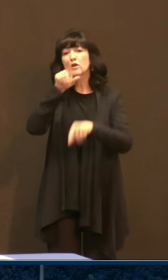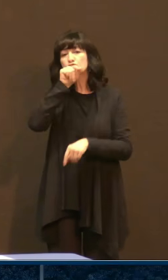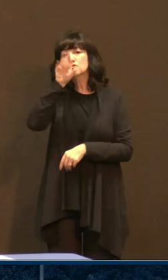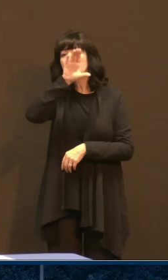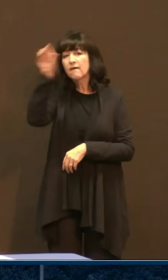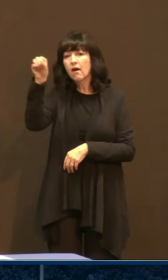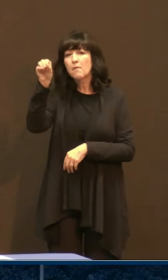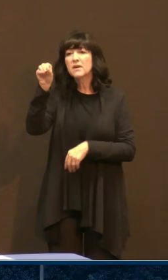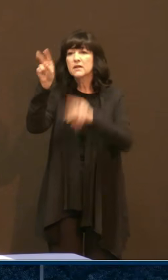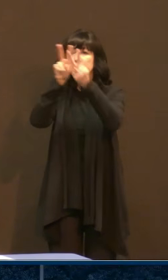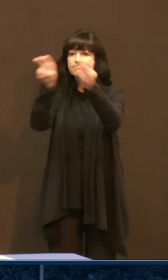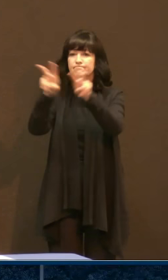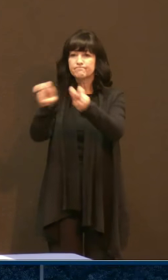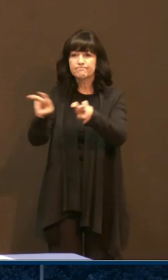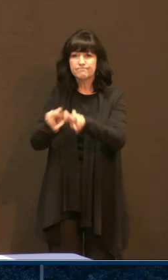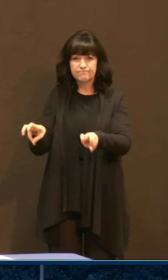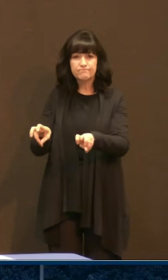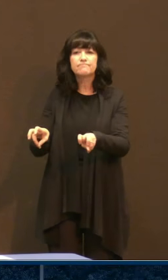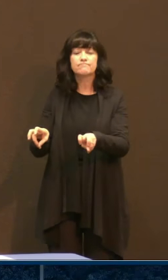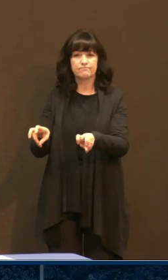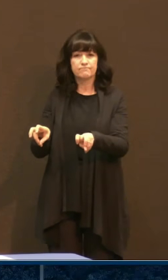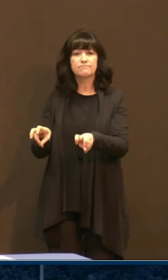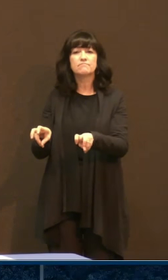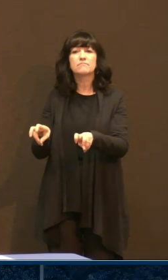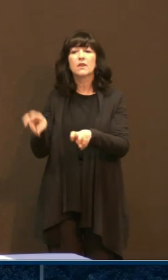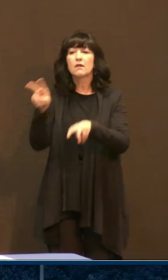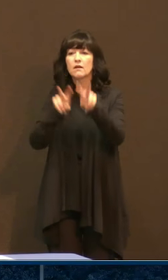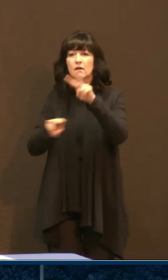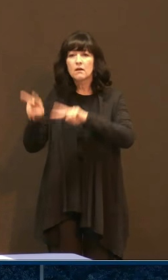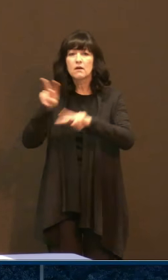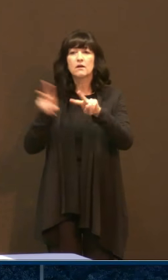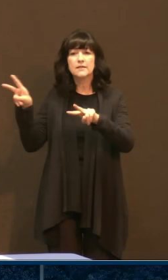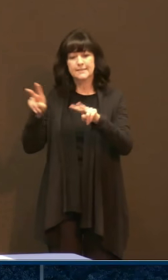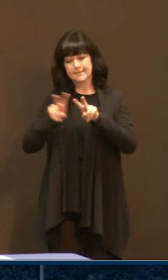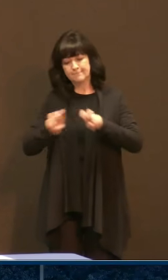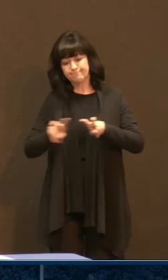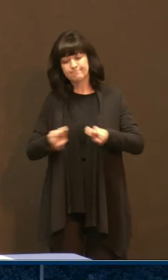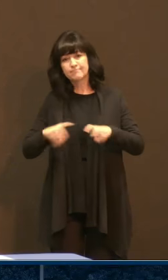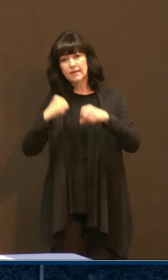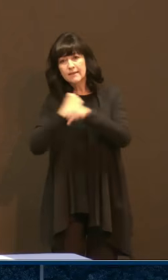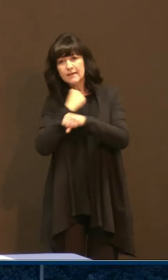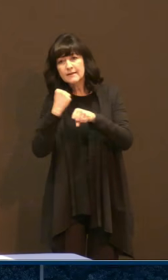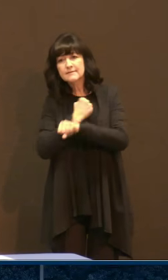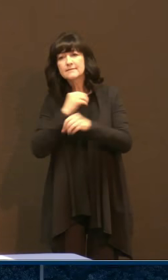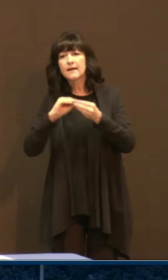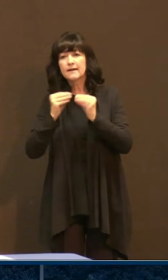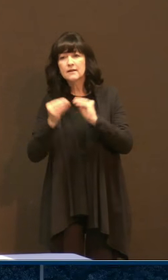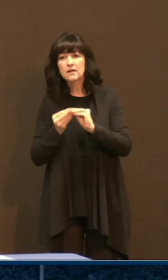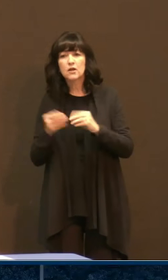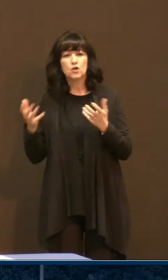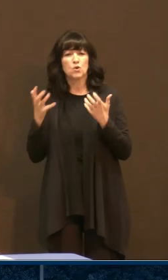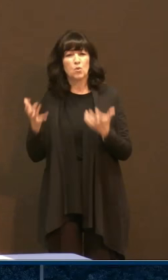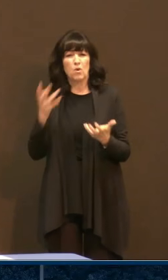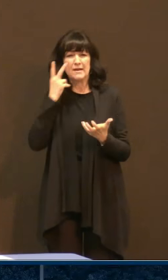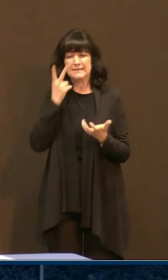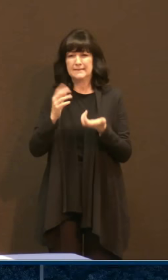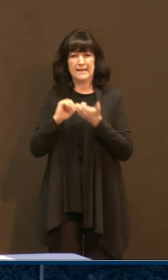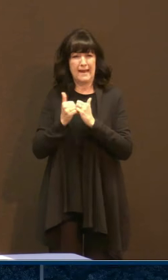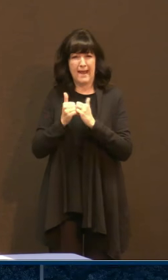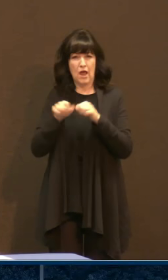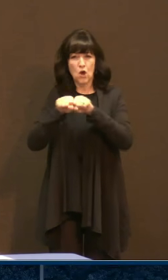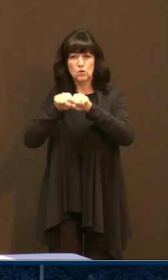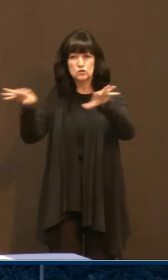really helping us to quantify and understand the extent of the spread, the transmission routes, and